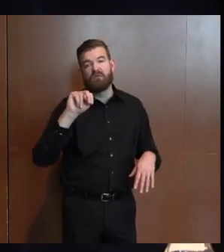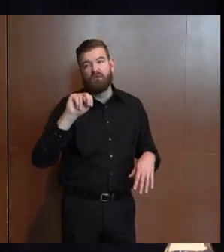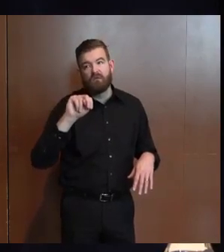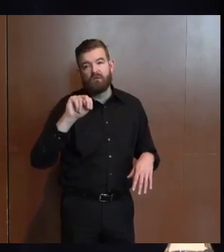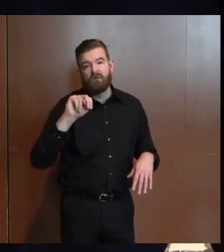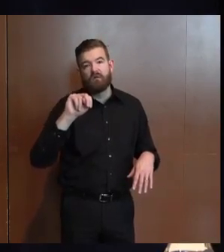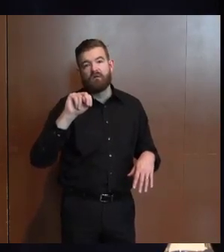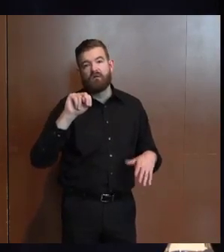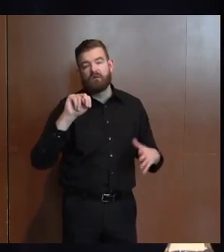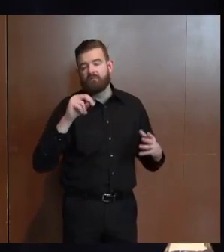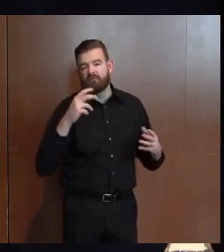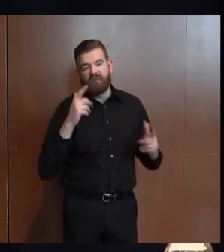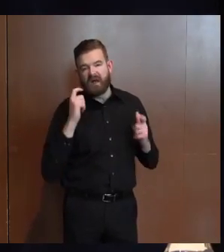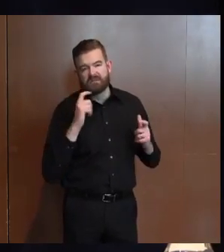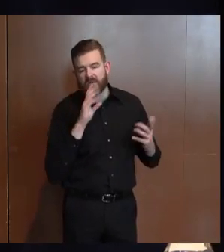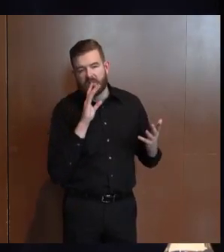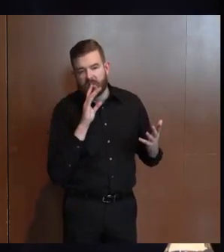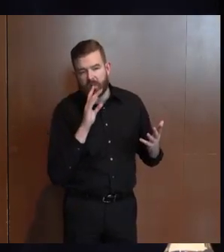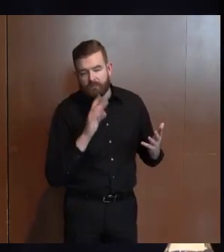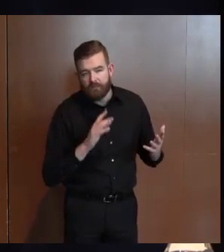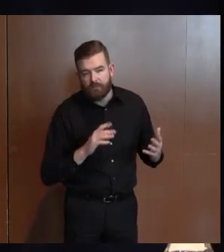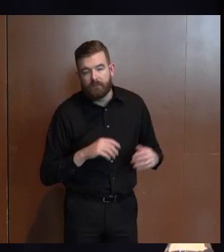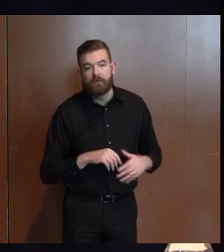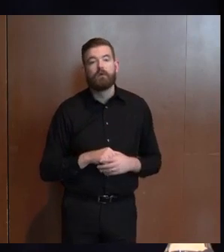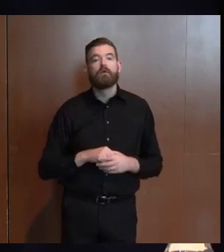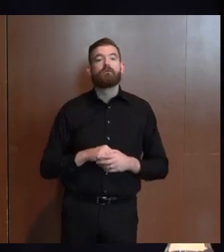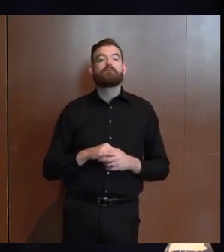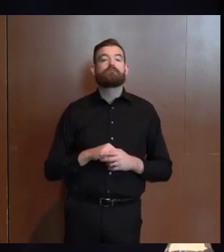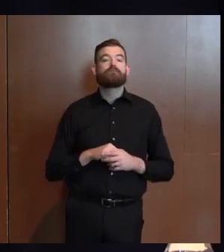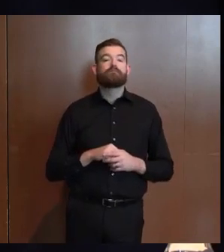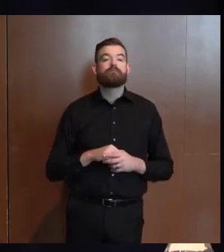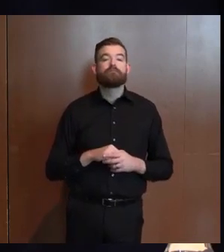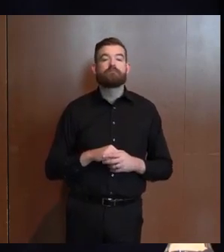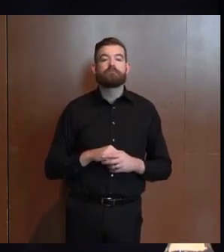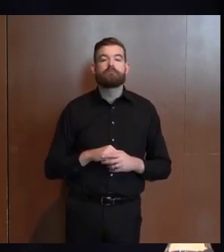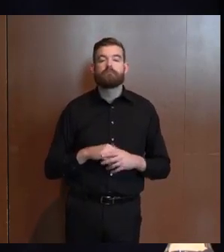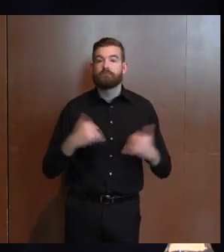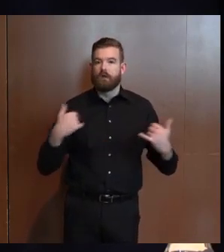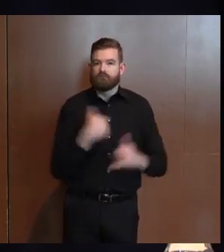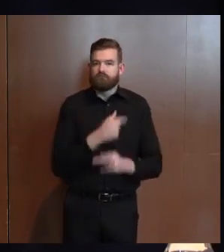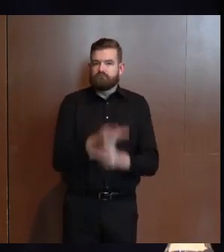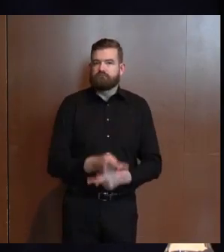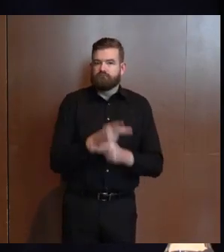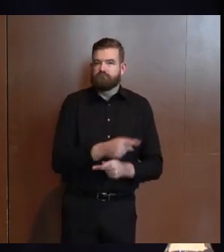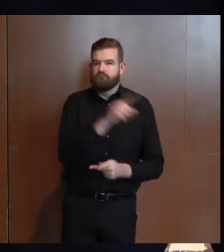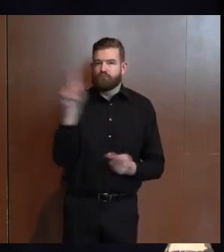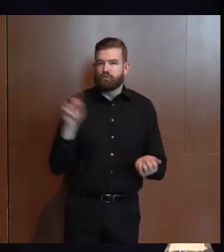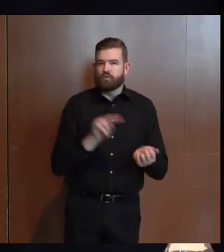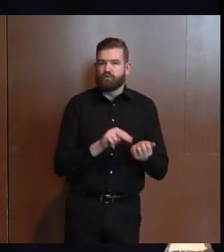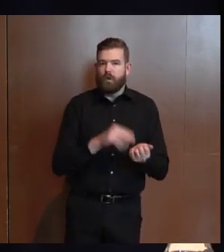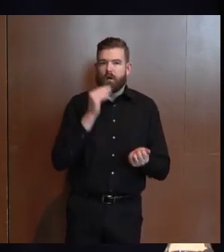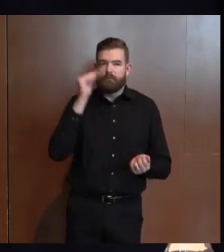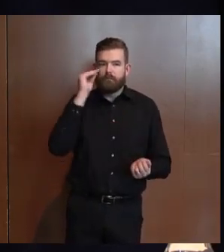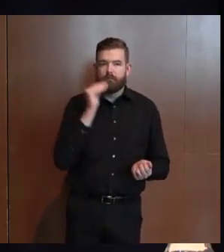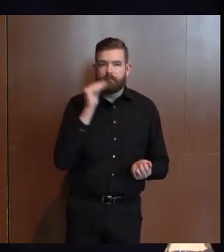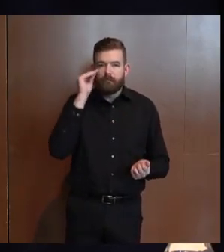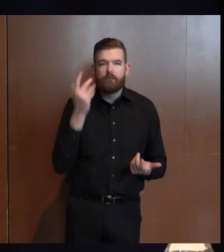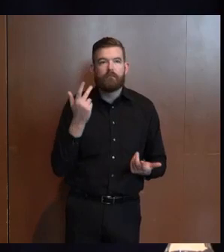Again, we're being vigilant about all of the residents and facilities in New Jersey, especially the most vulnerable, those in mental